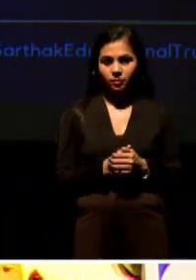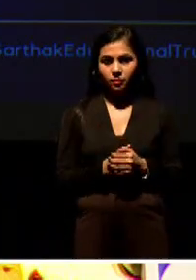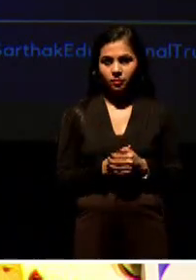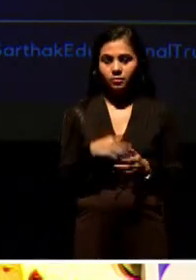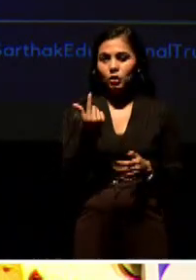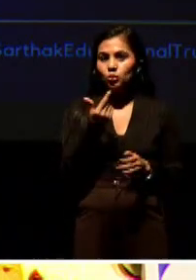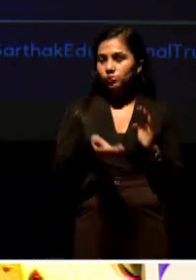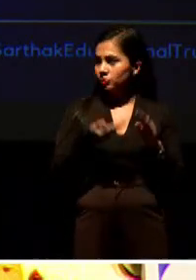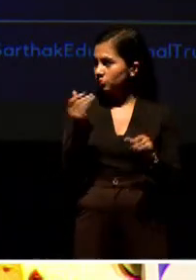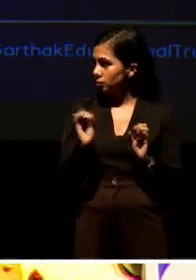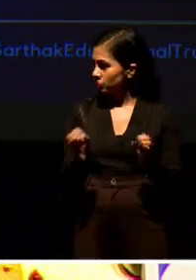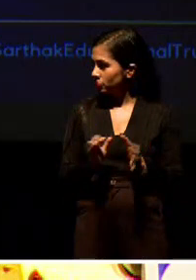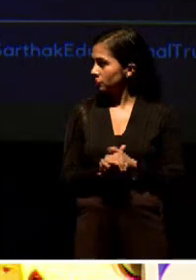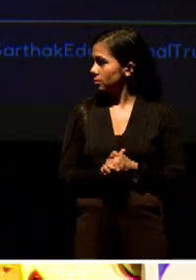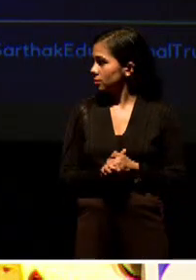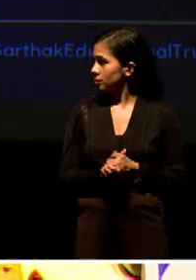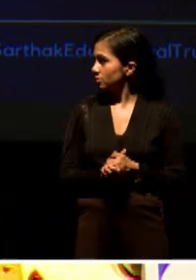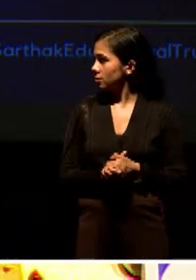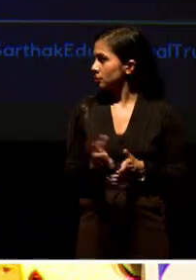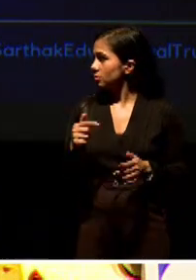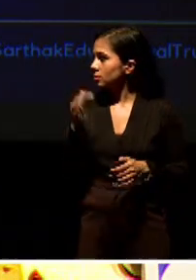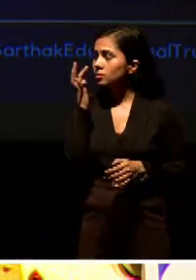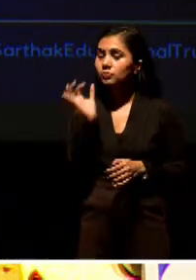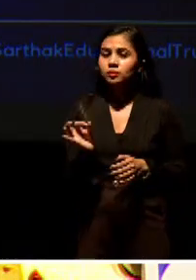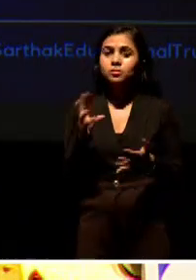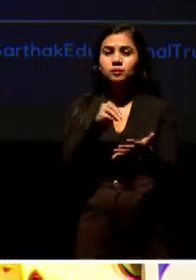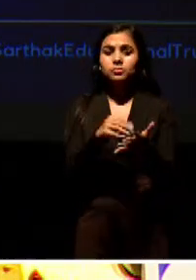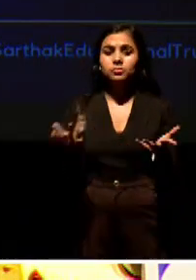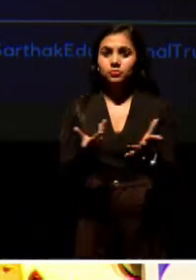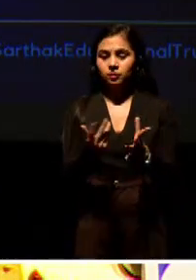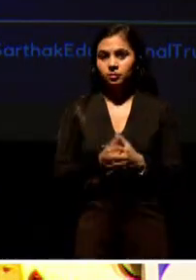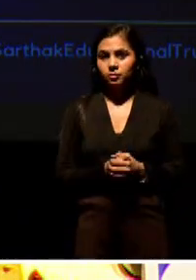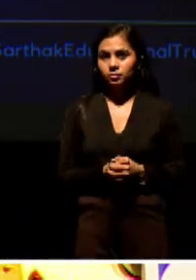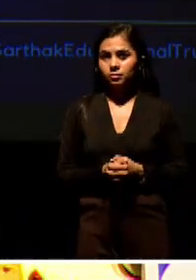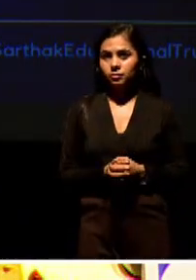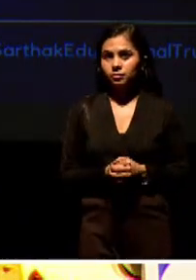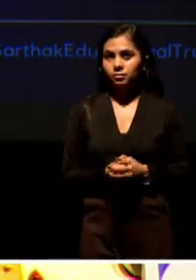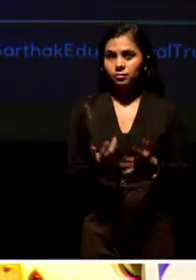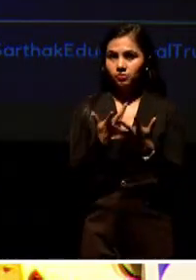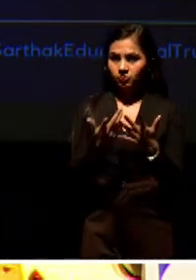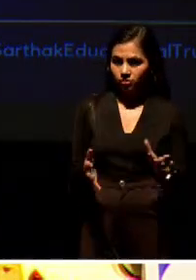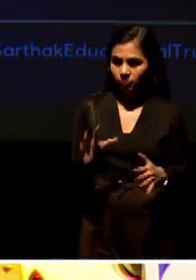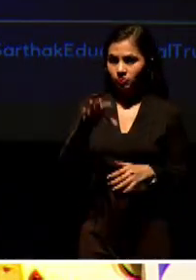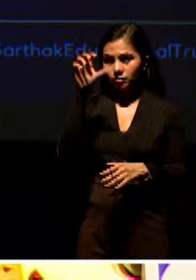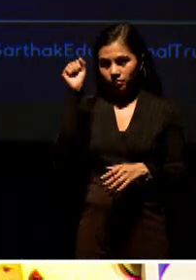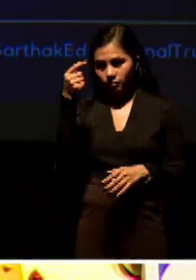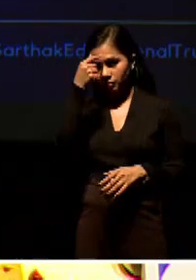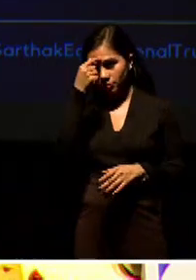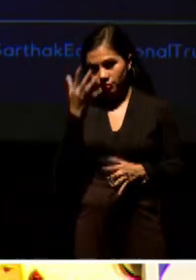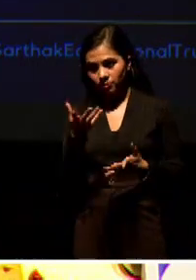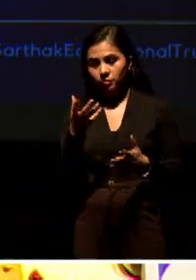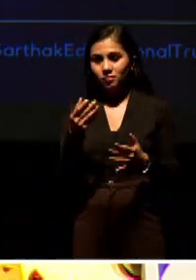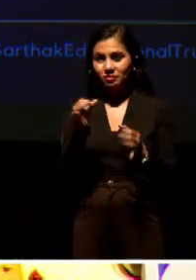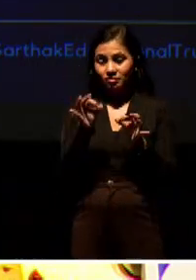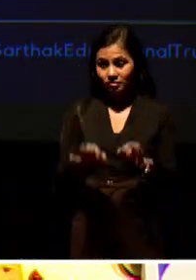them. The important thing about this is whether we have identified the problem properly or